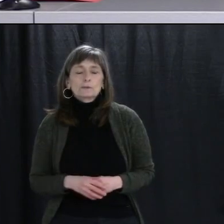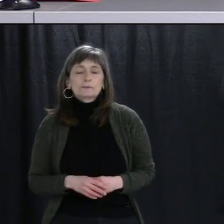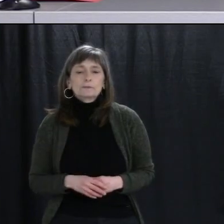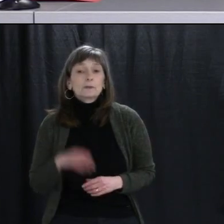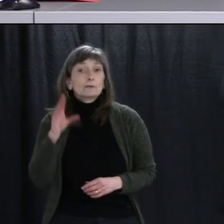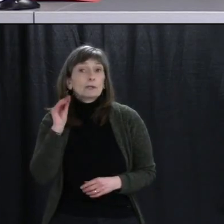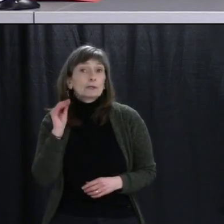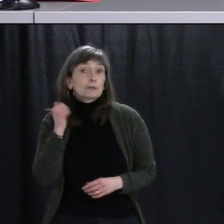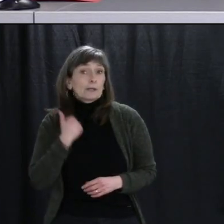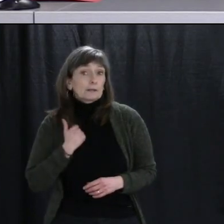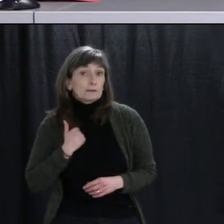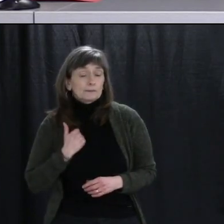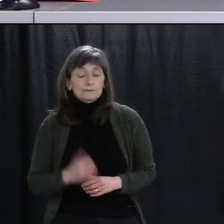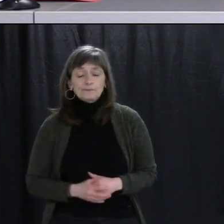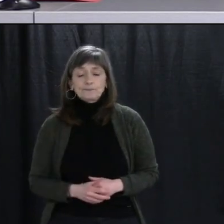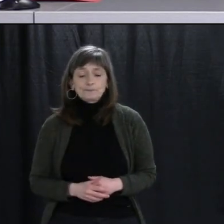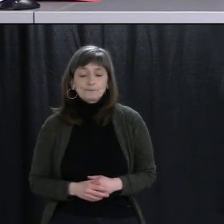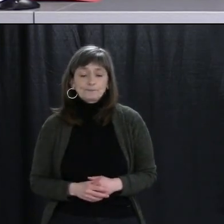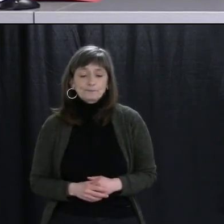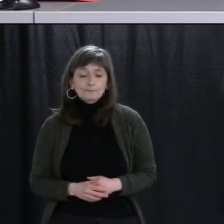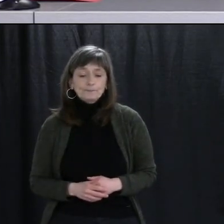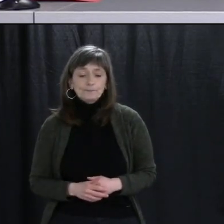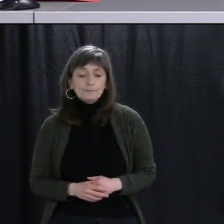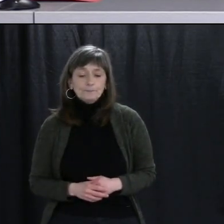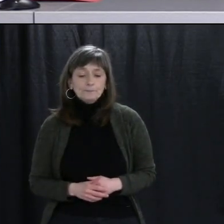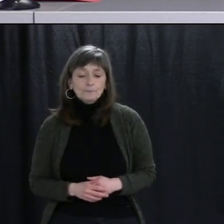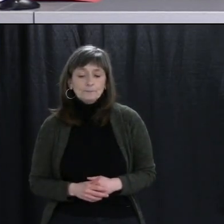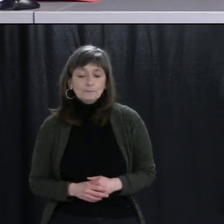Radio Canada. Please go ahead.